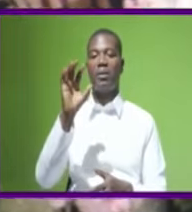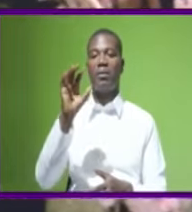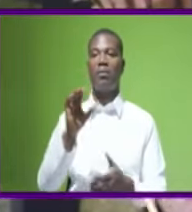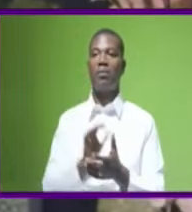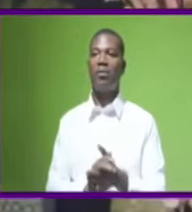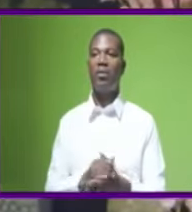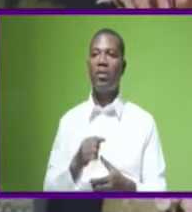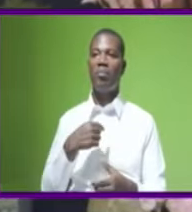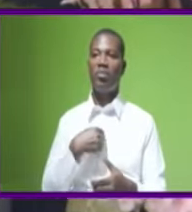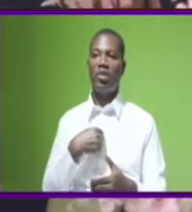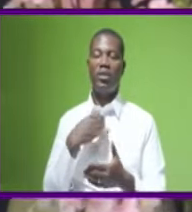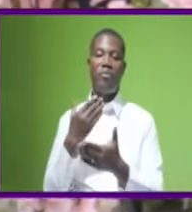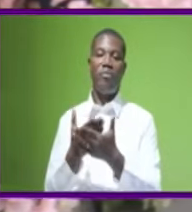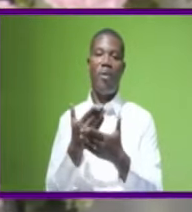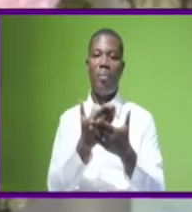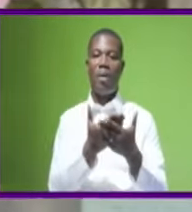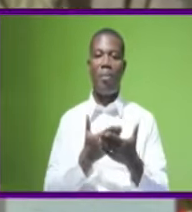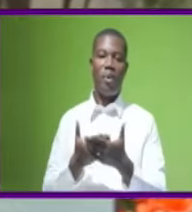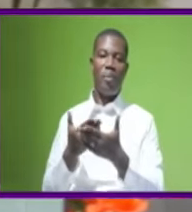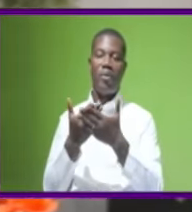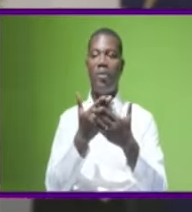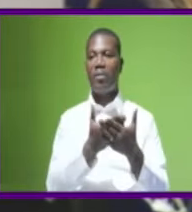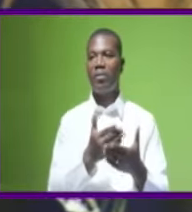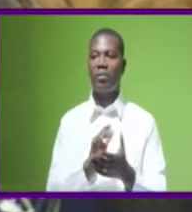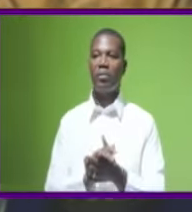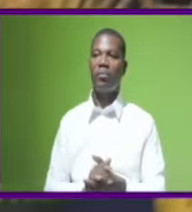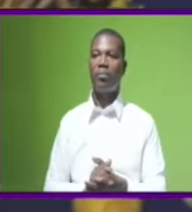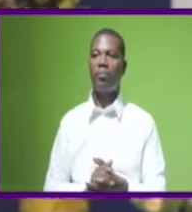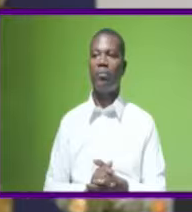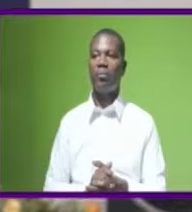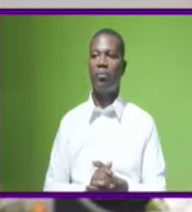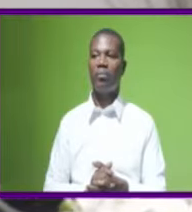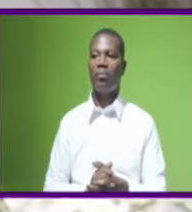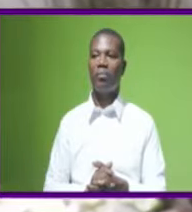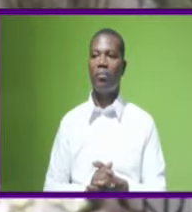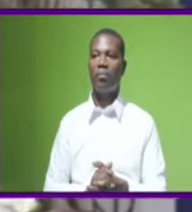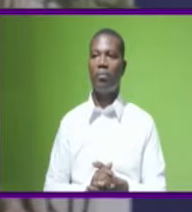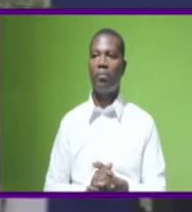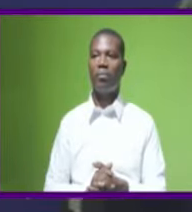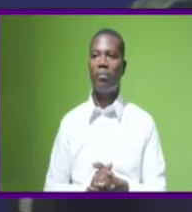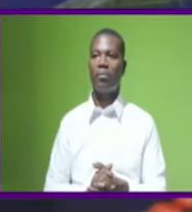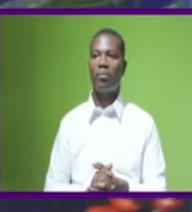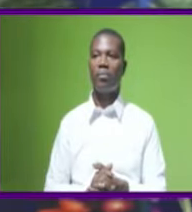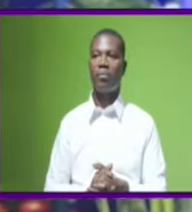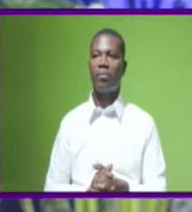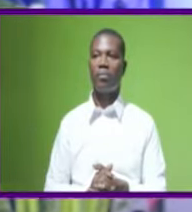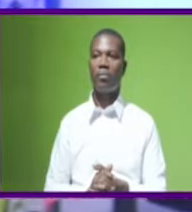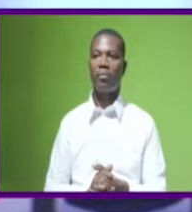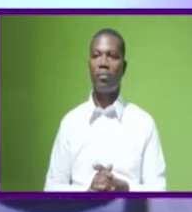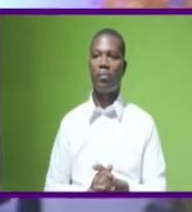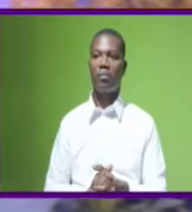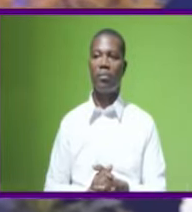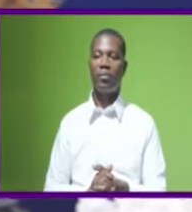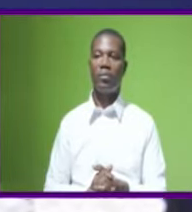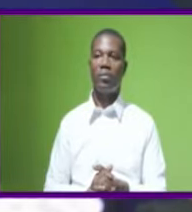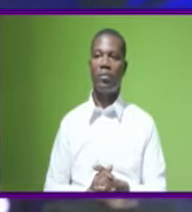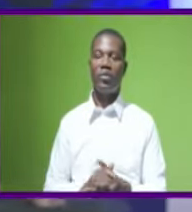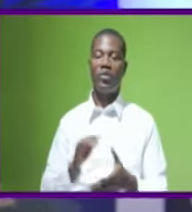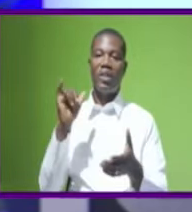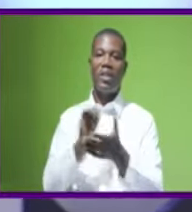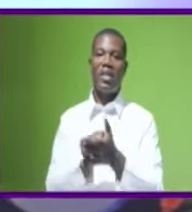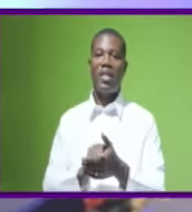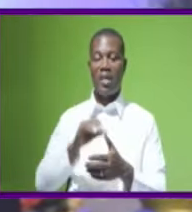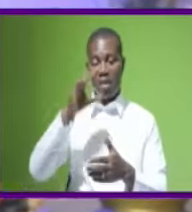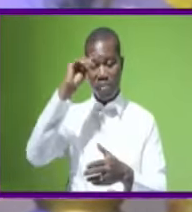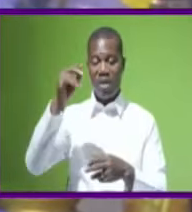So please, if you divide Ghana into four, each quarter is about 8 million. That so-called Asiamah no water